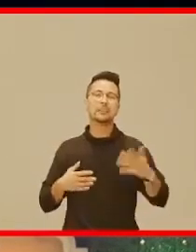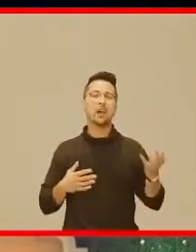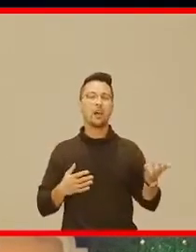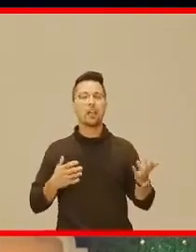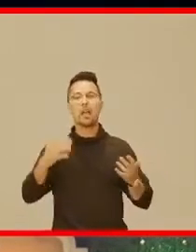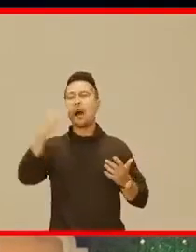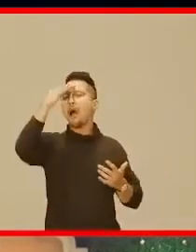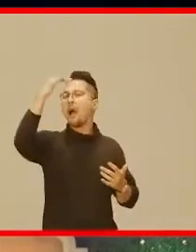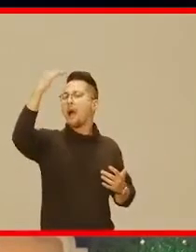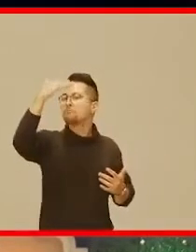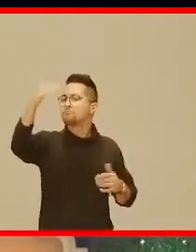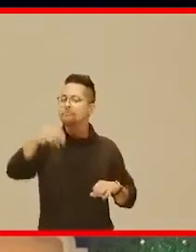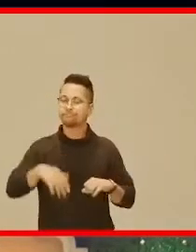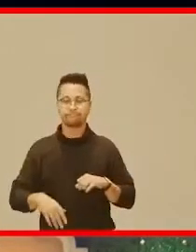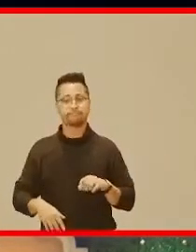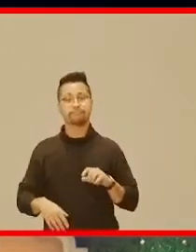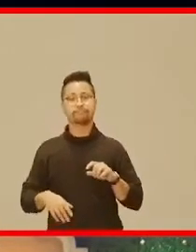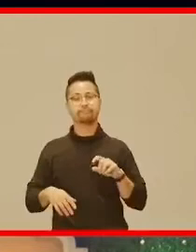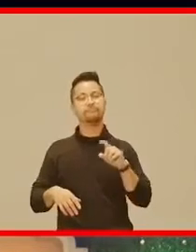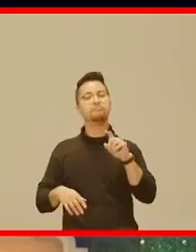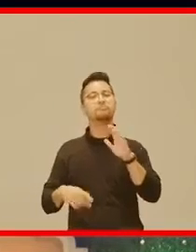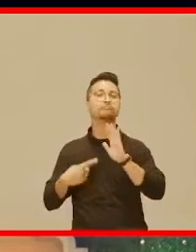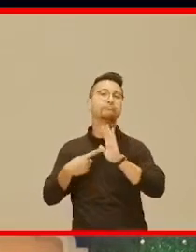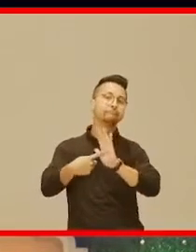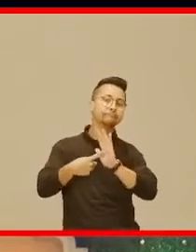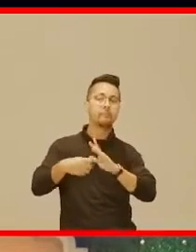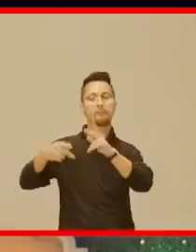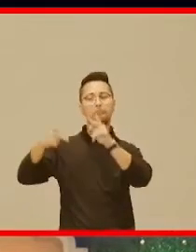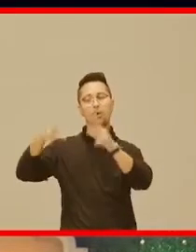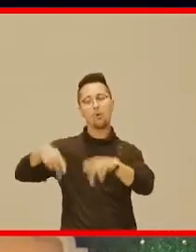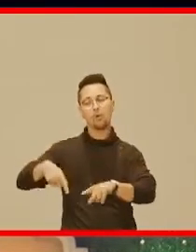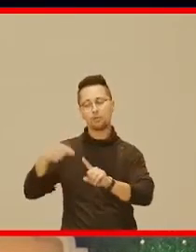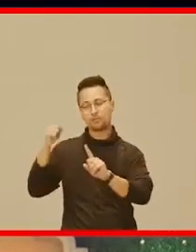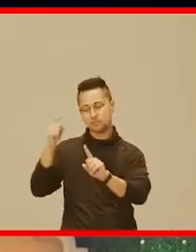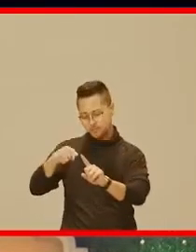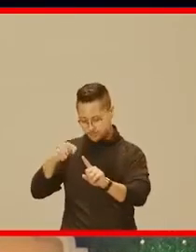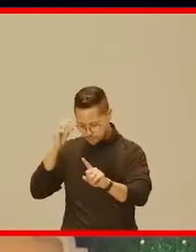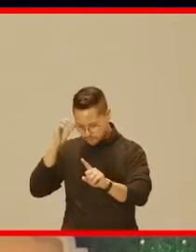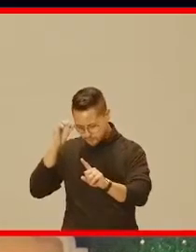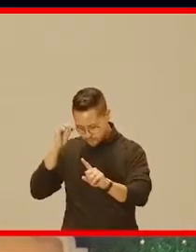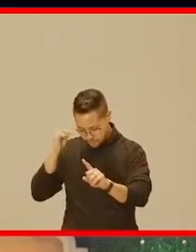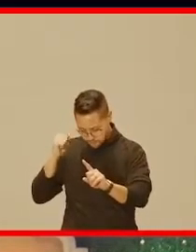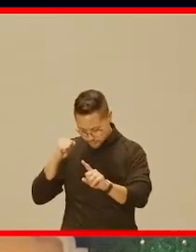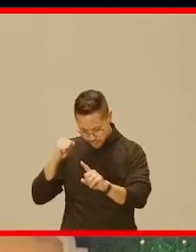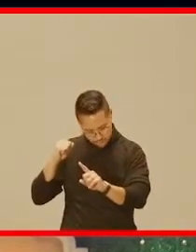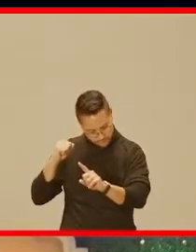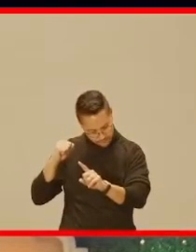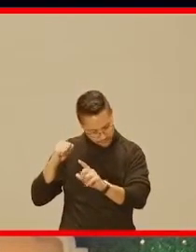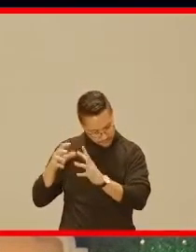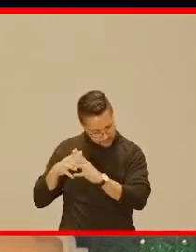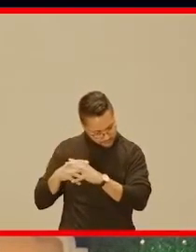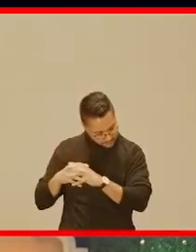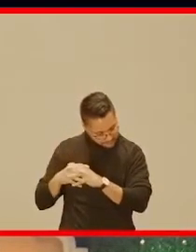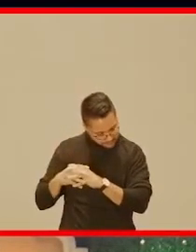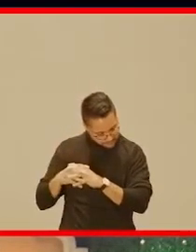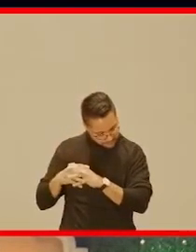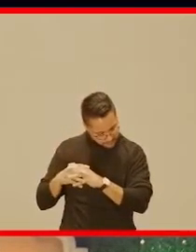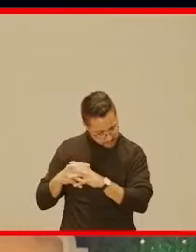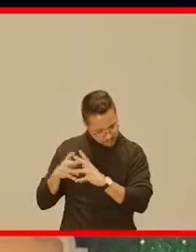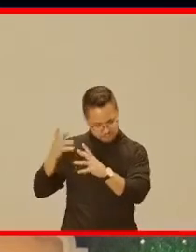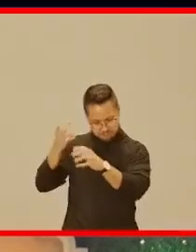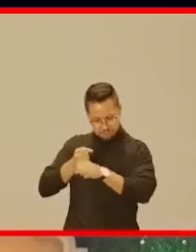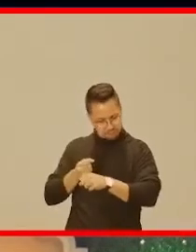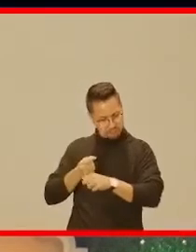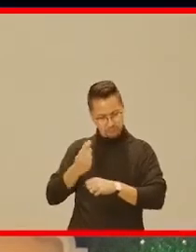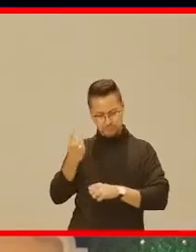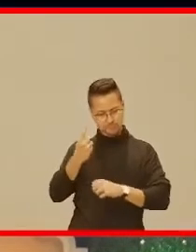if a person that's trying to, at least, like, if they're getting, like, let's say some income, like source